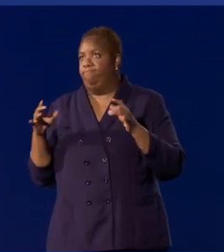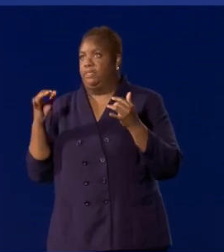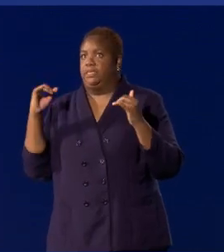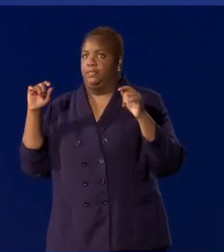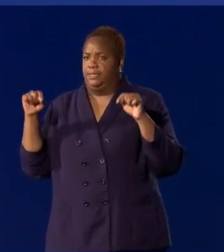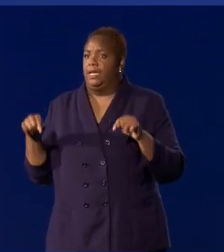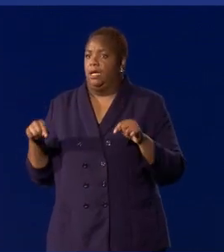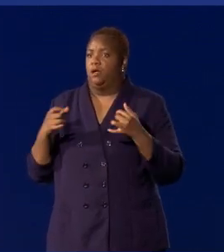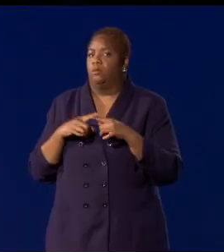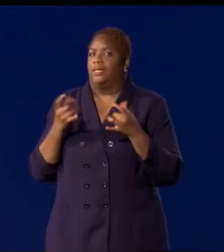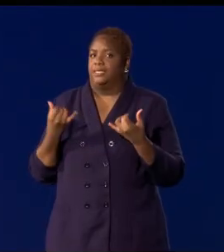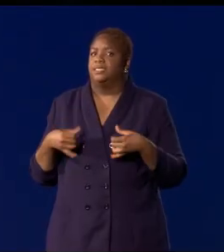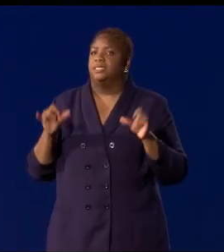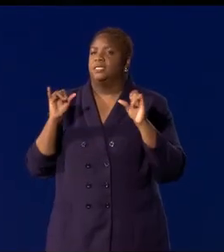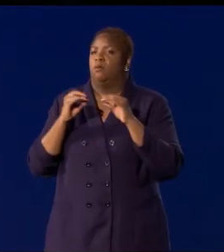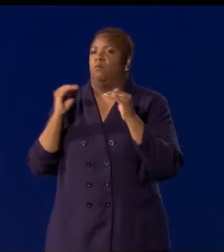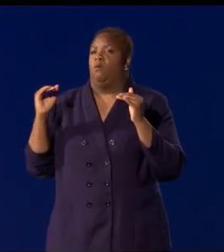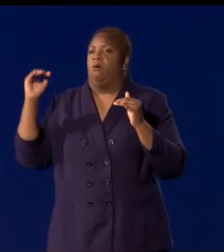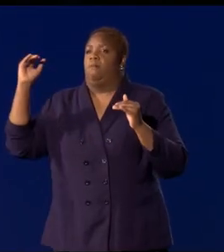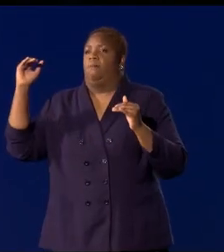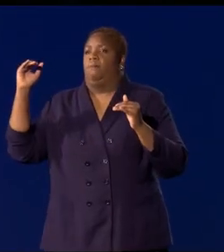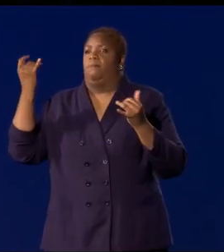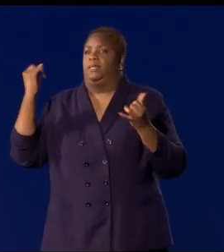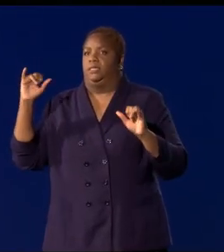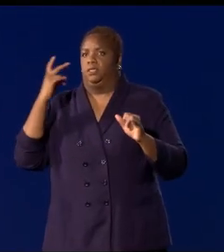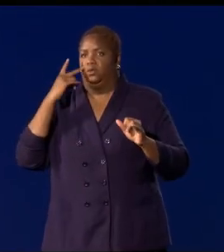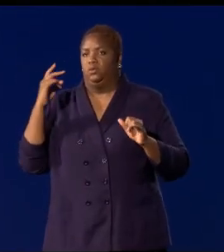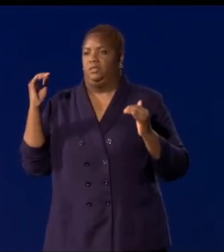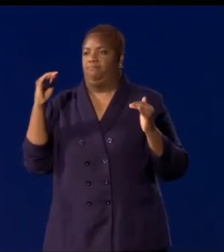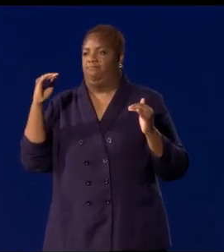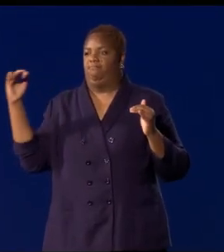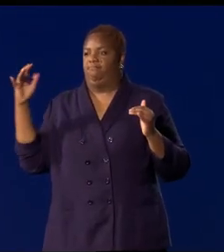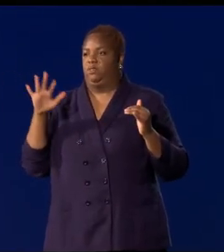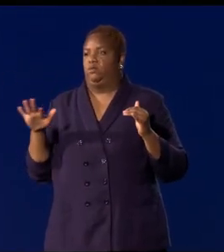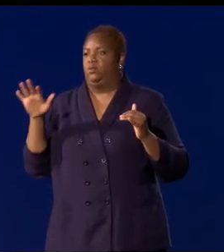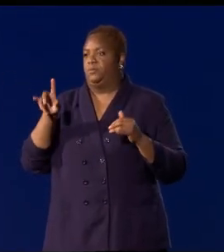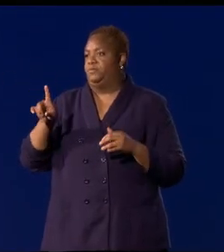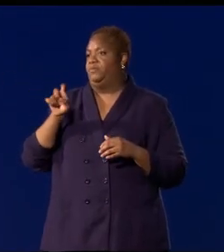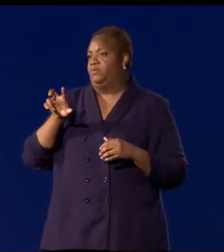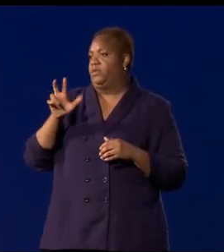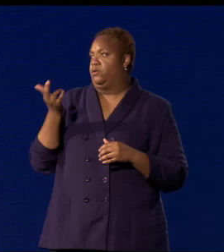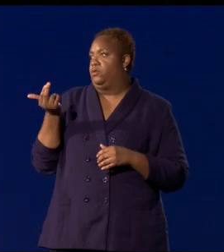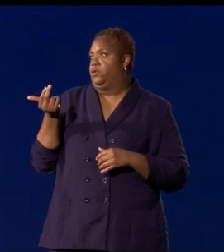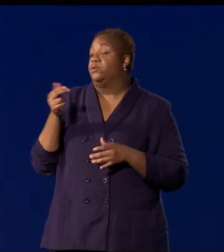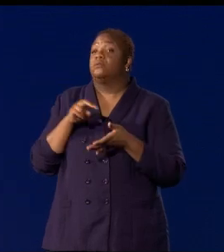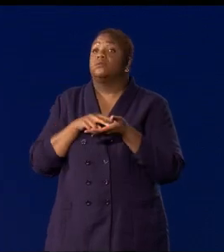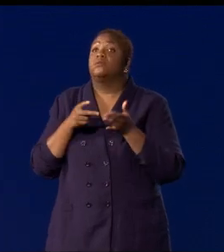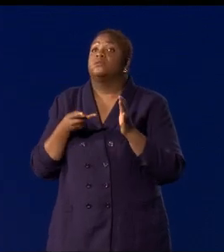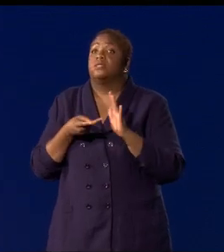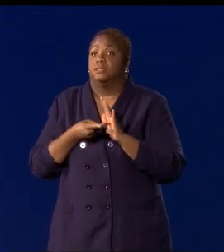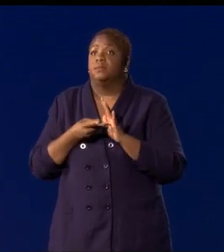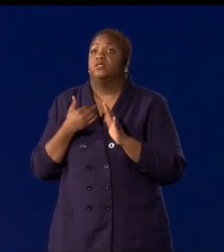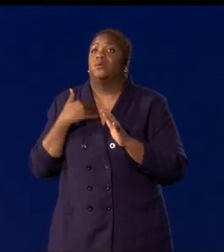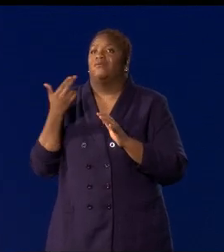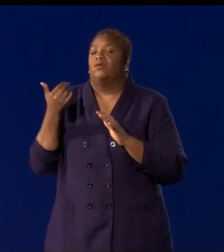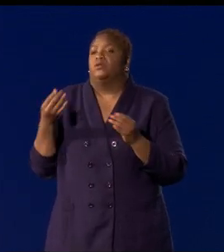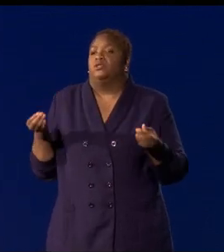However, we're still elevated. You'll see that we're leveling off right around 113, which means we have